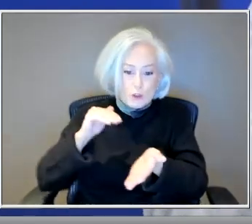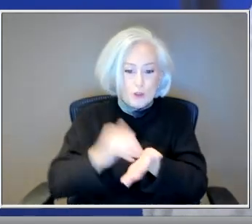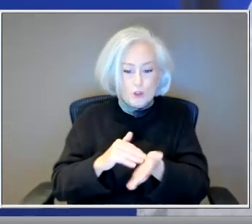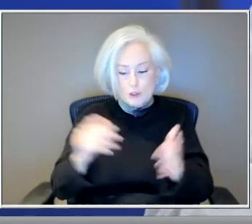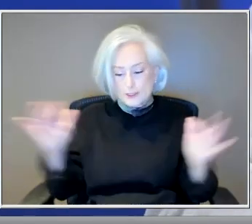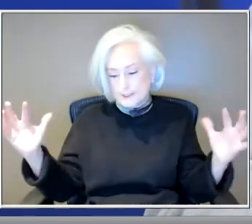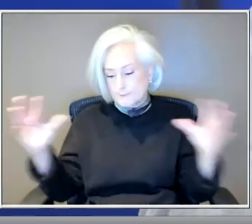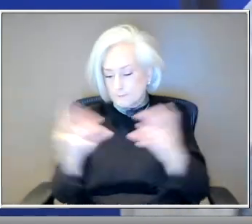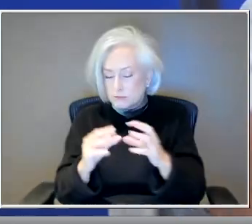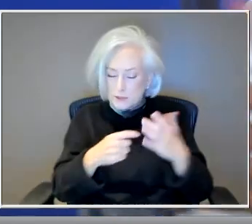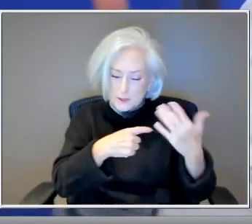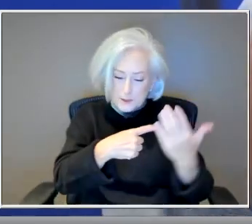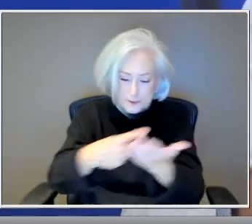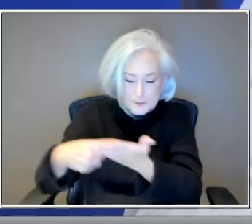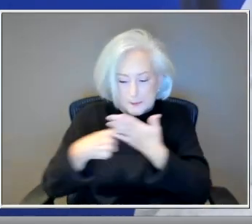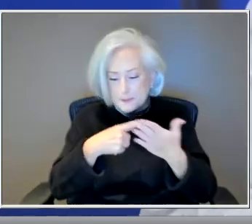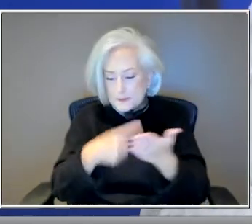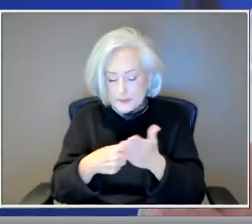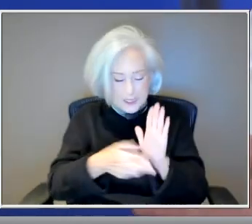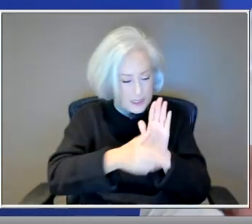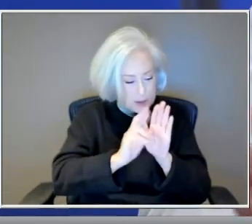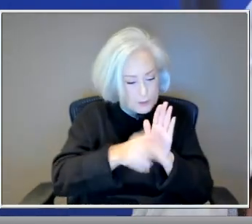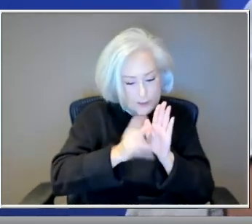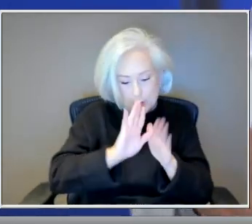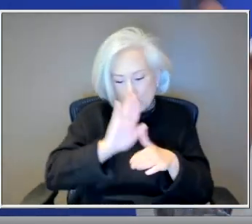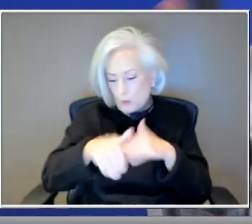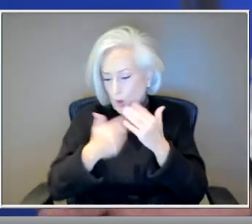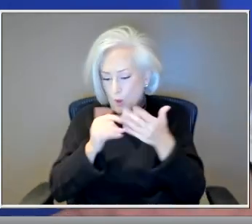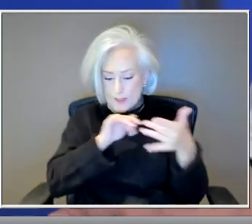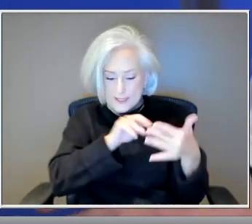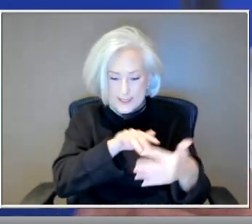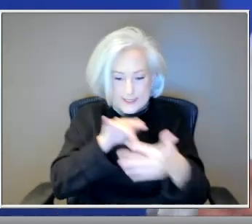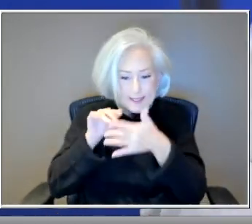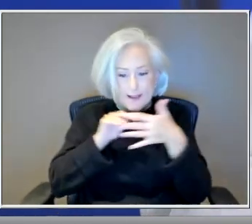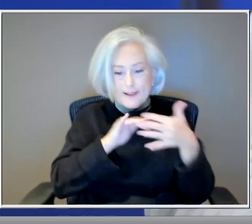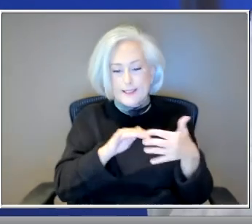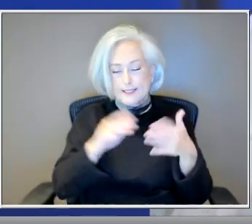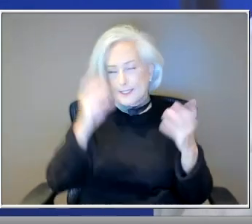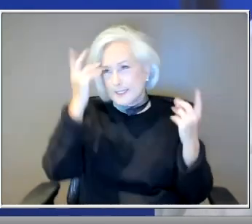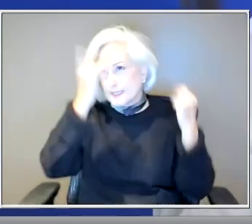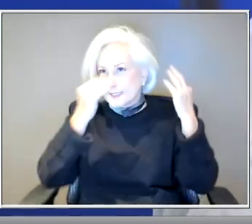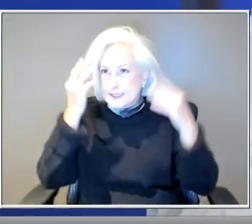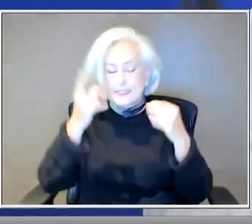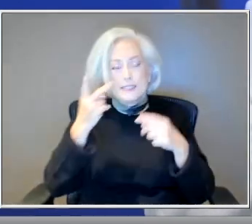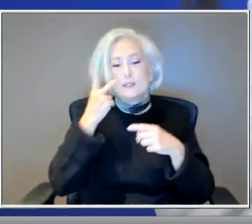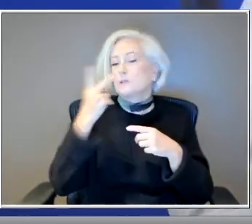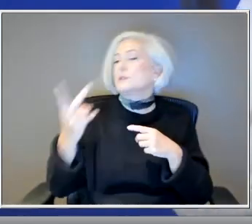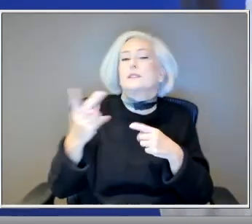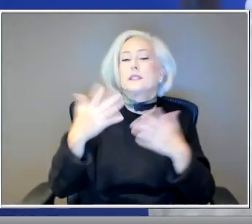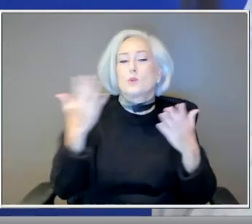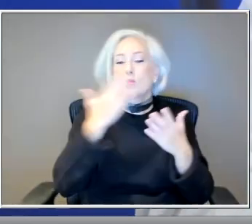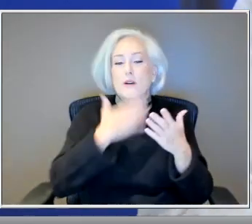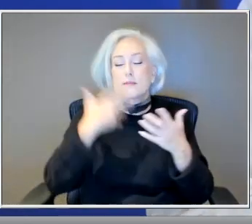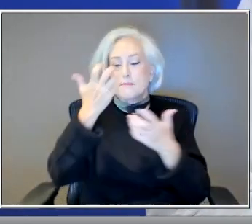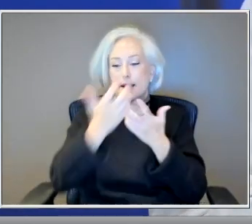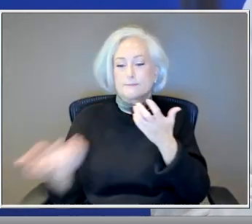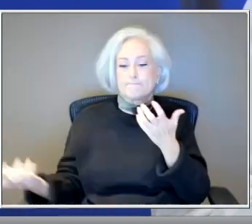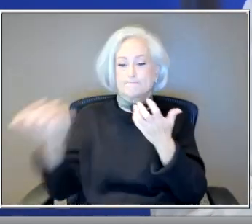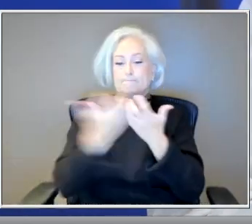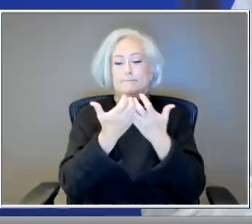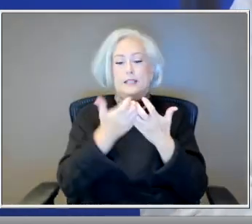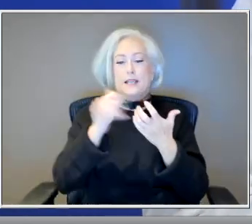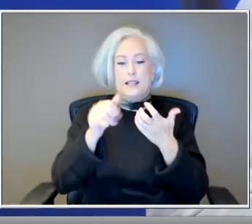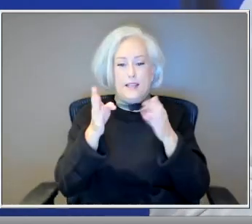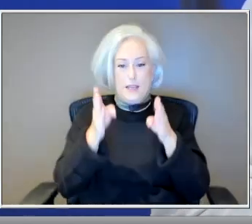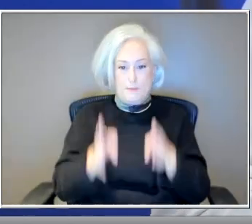all this literature review that we did in the background to be able to take situations like you to be able to say, how can we manage this through a